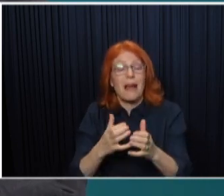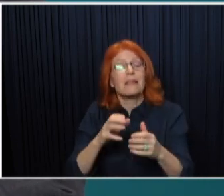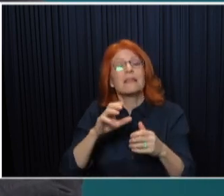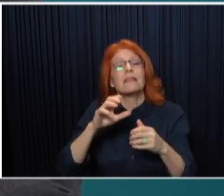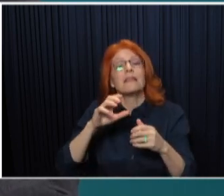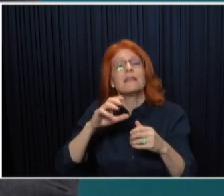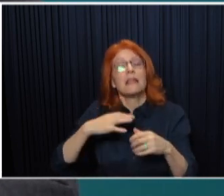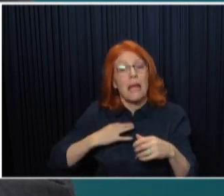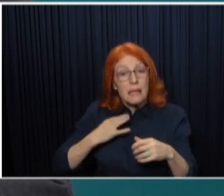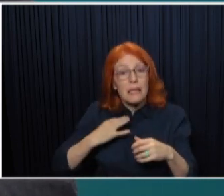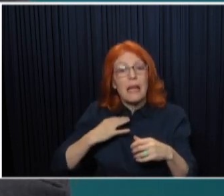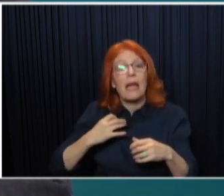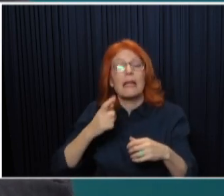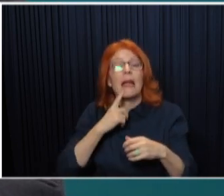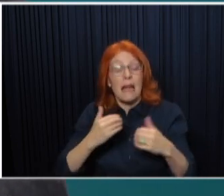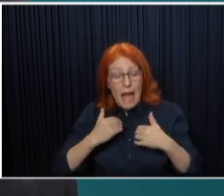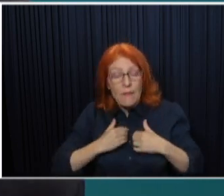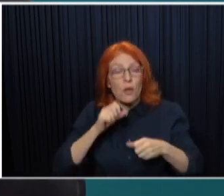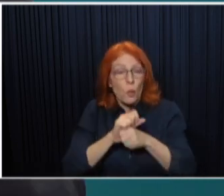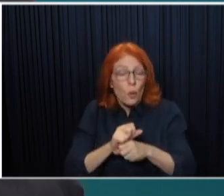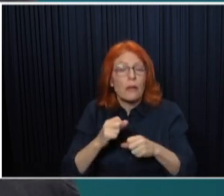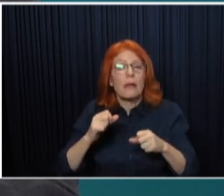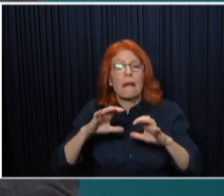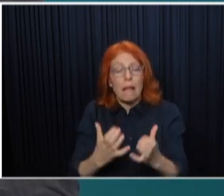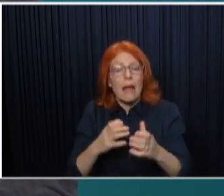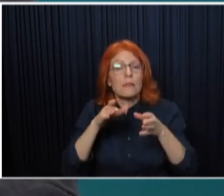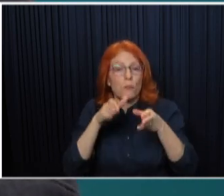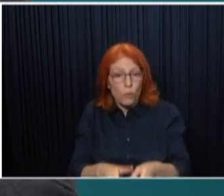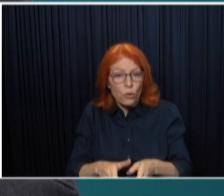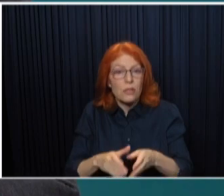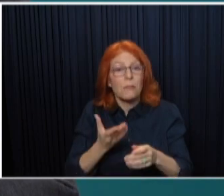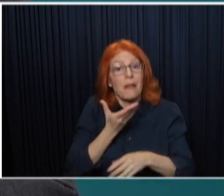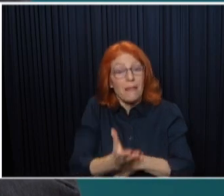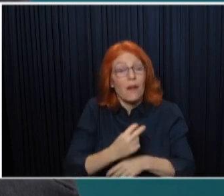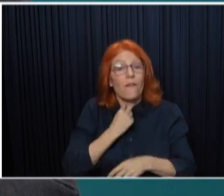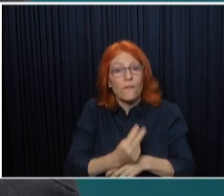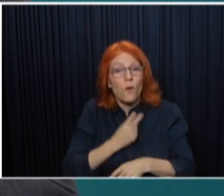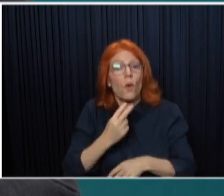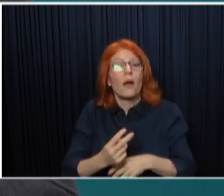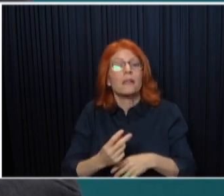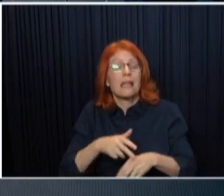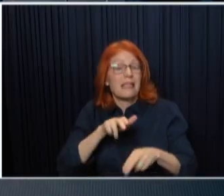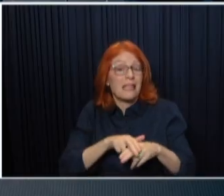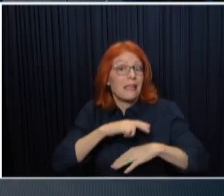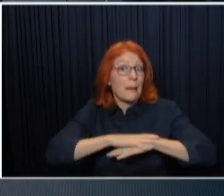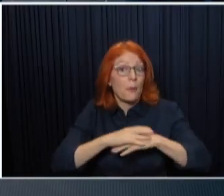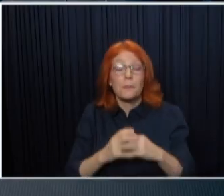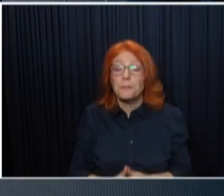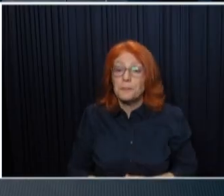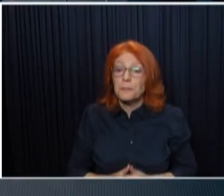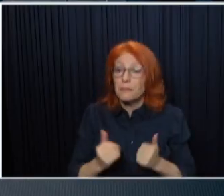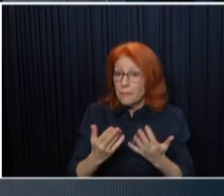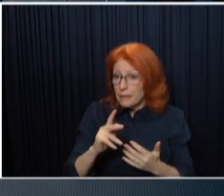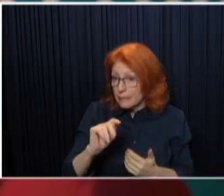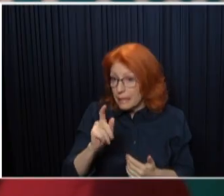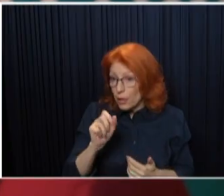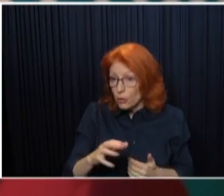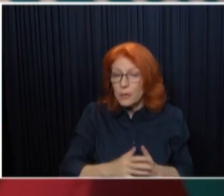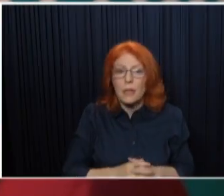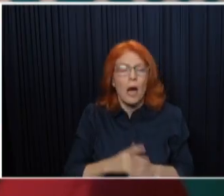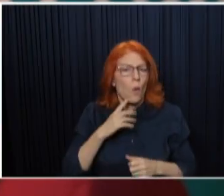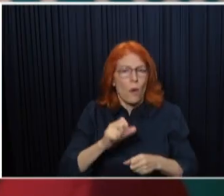working class candidate, and having a working class person be their voice and their seat at the table. Mr. Keeler. I'll